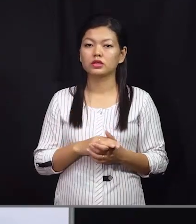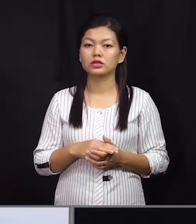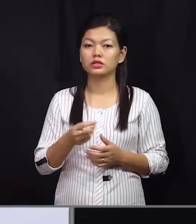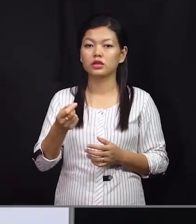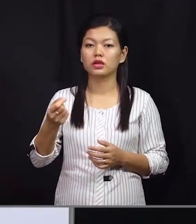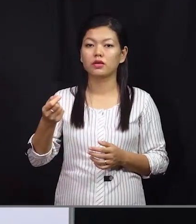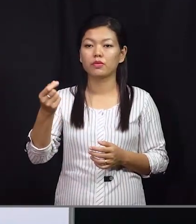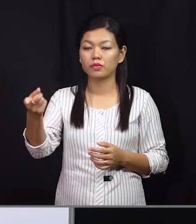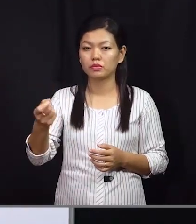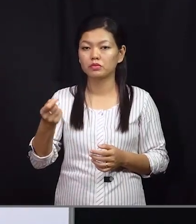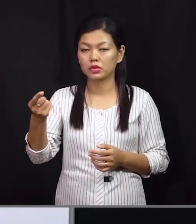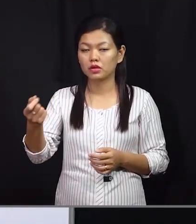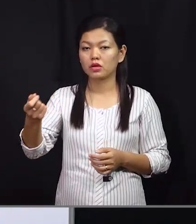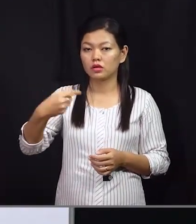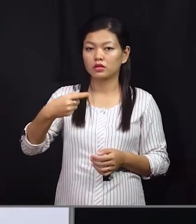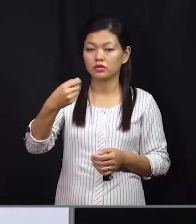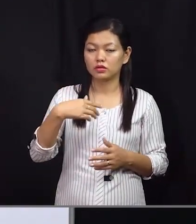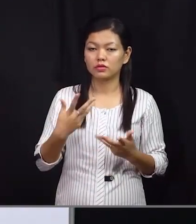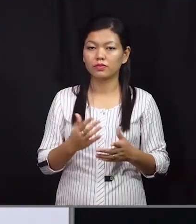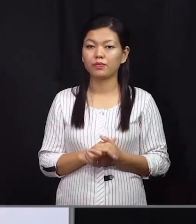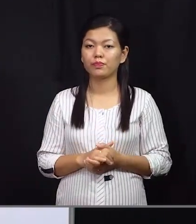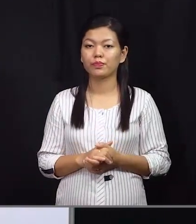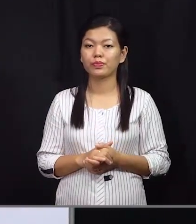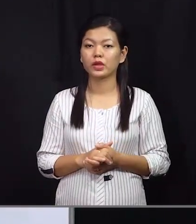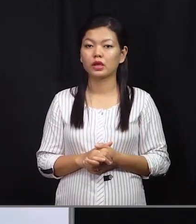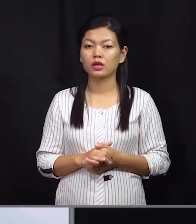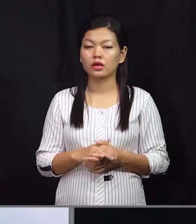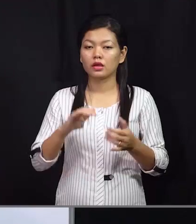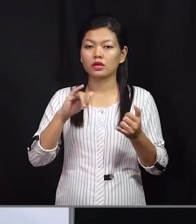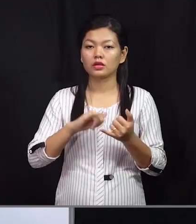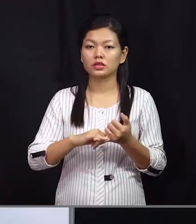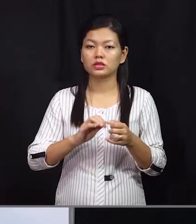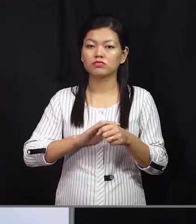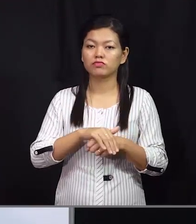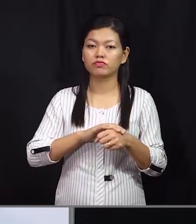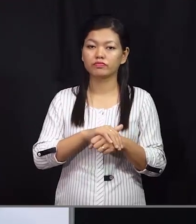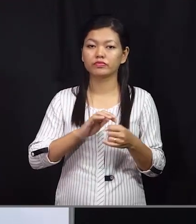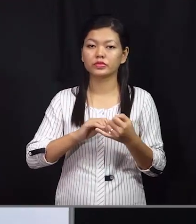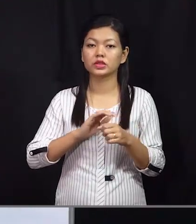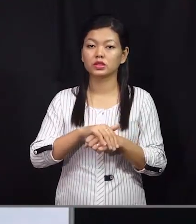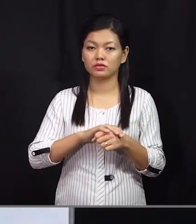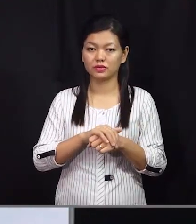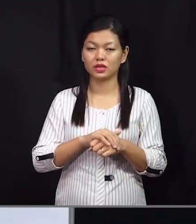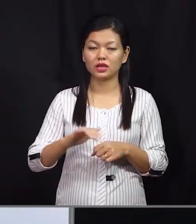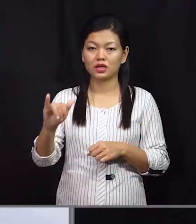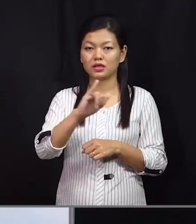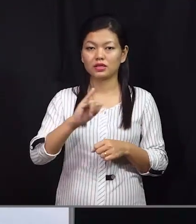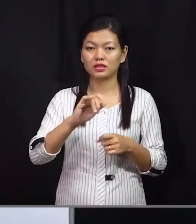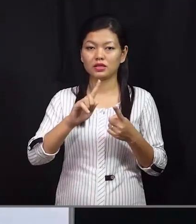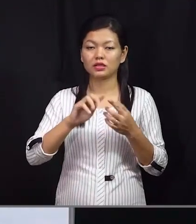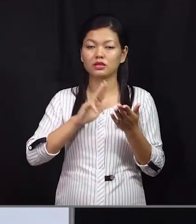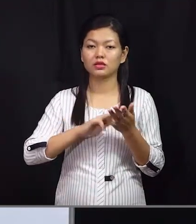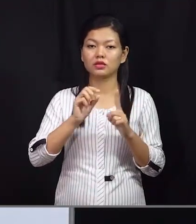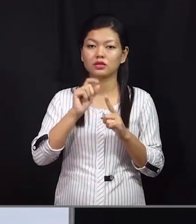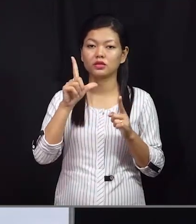salary or, wages or commission or whatever. Okay. Then servant. Yes, servant means an employee is a servant of his master and